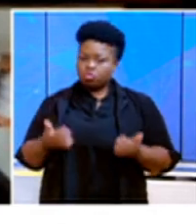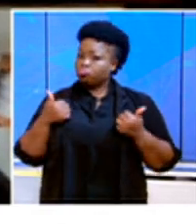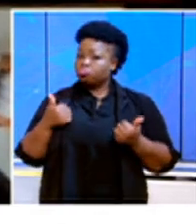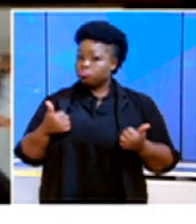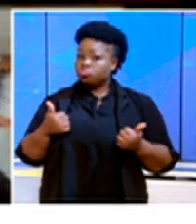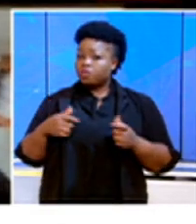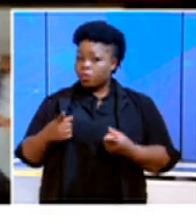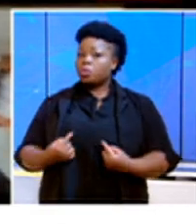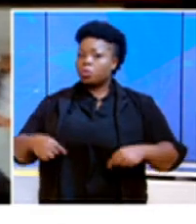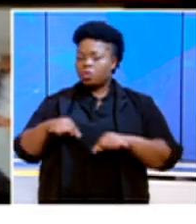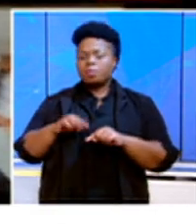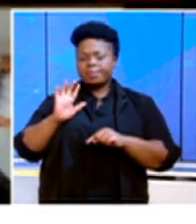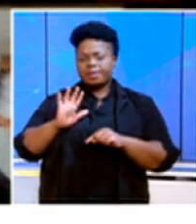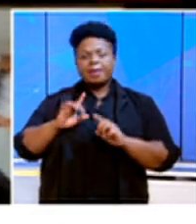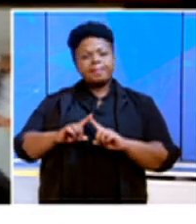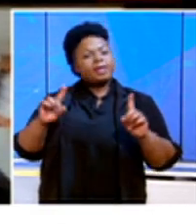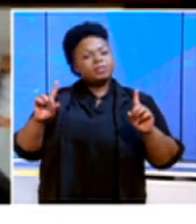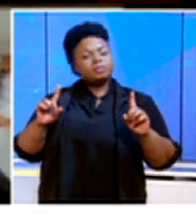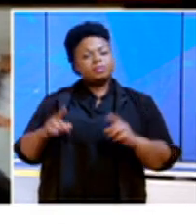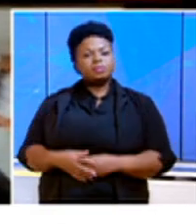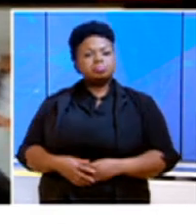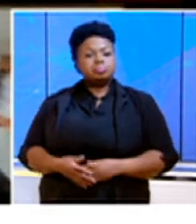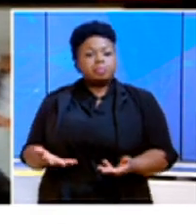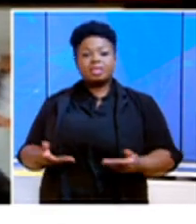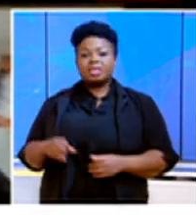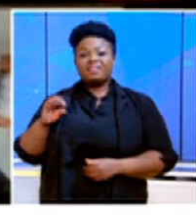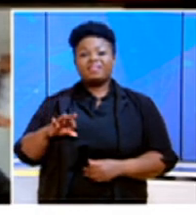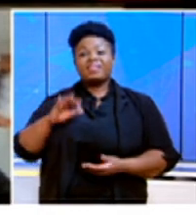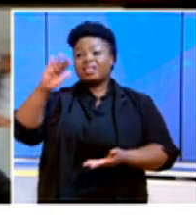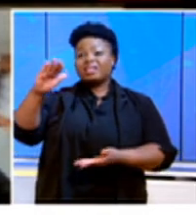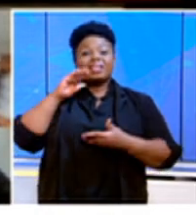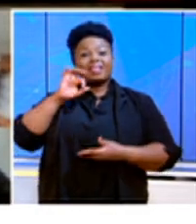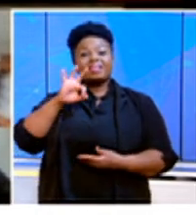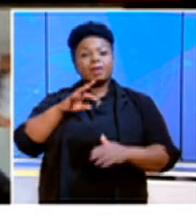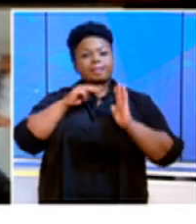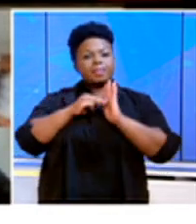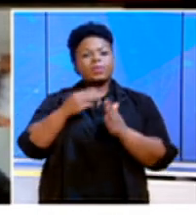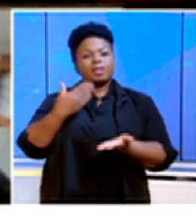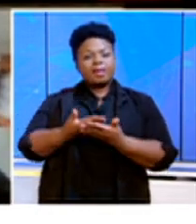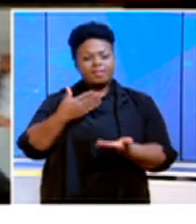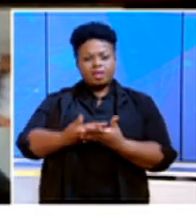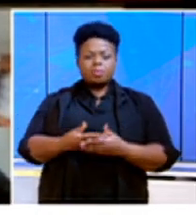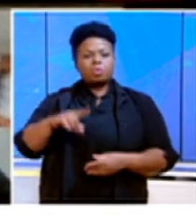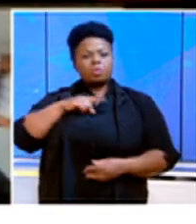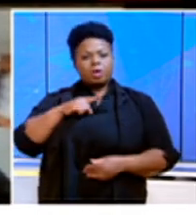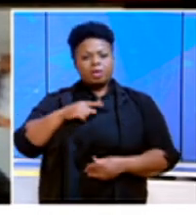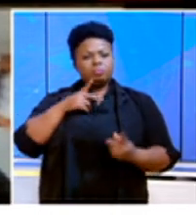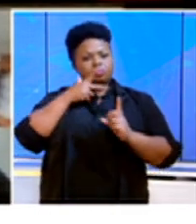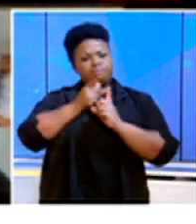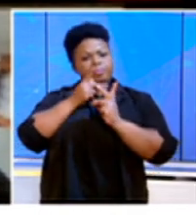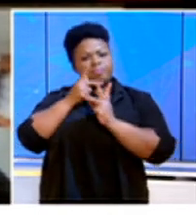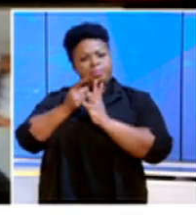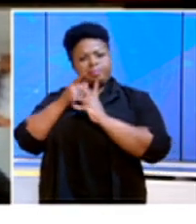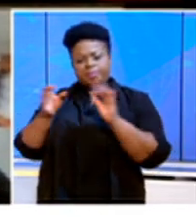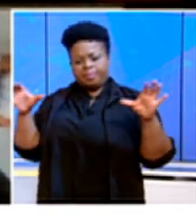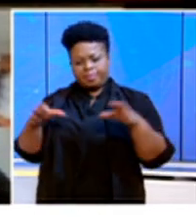good for our context. But nevertheless, if we had 3 million doses available, which would cover 1.5 million